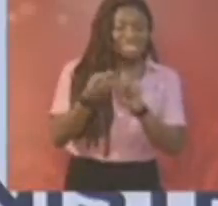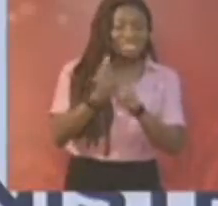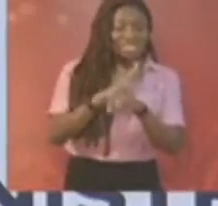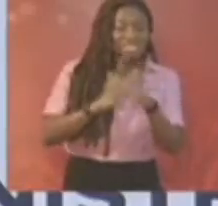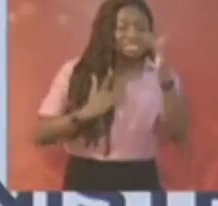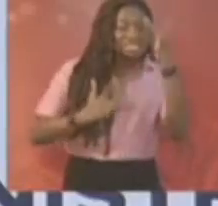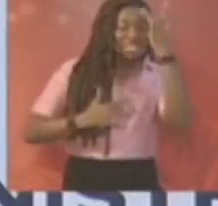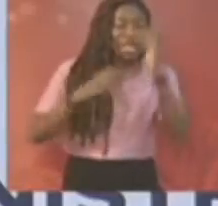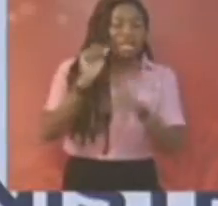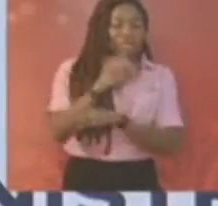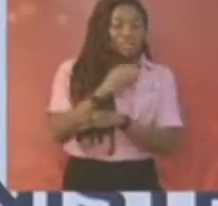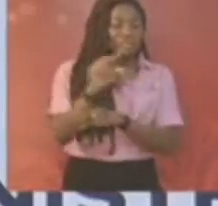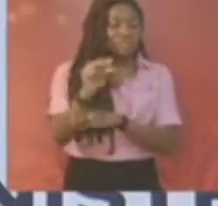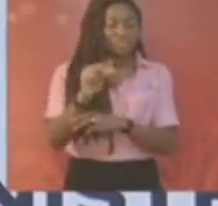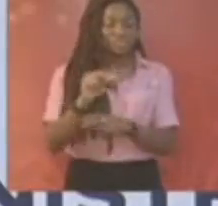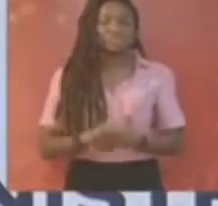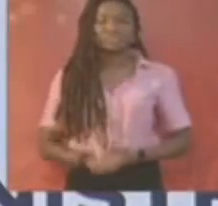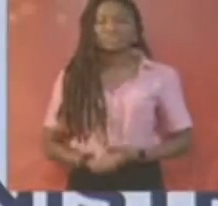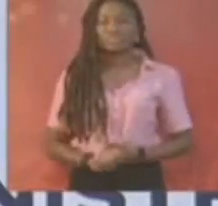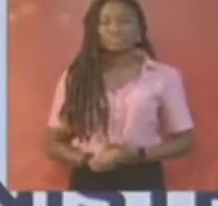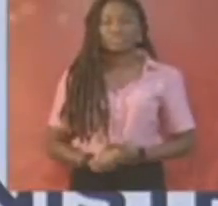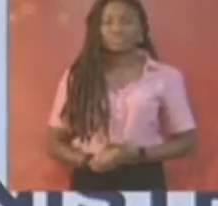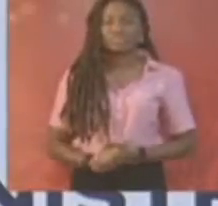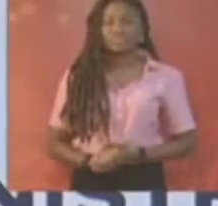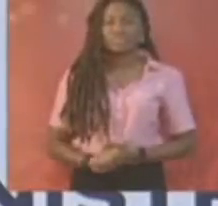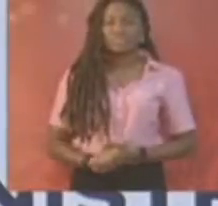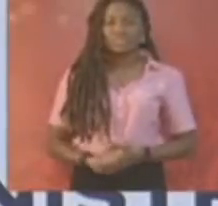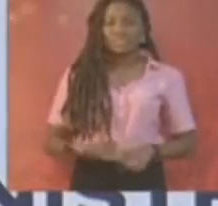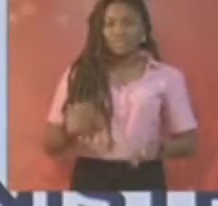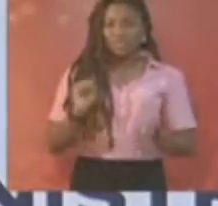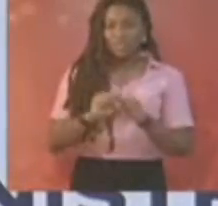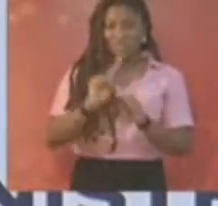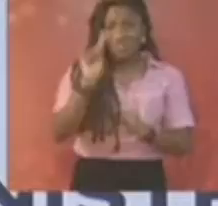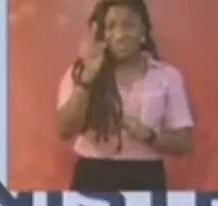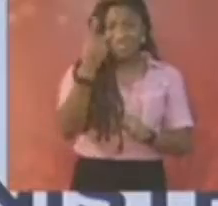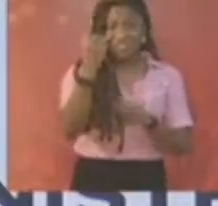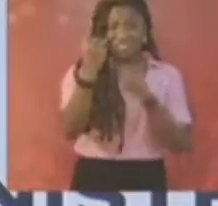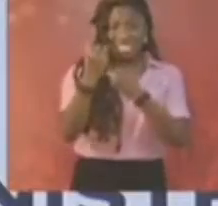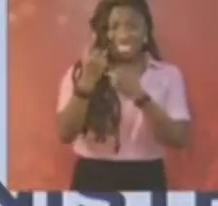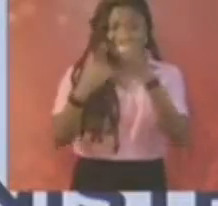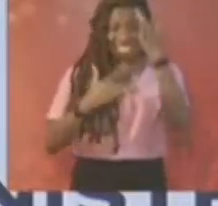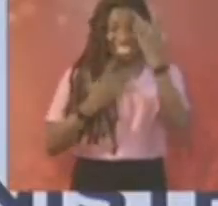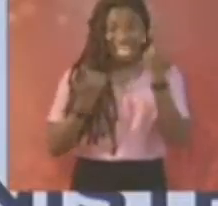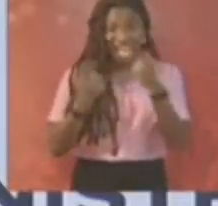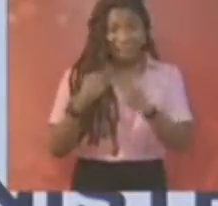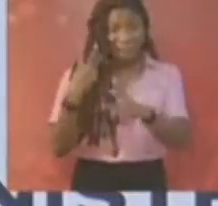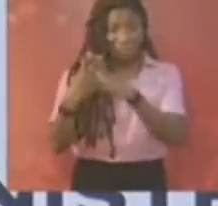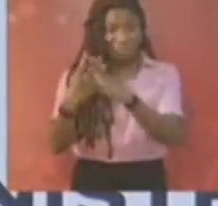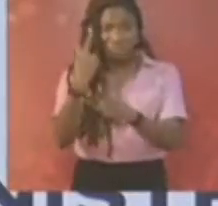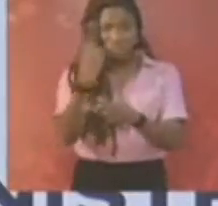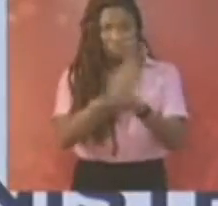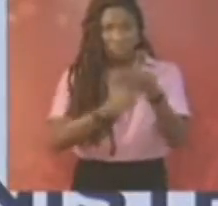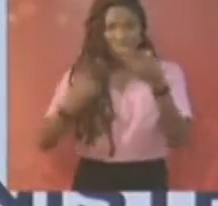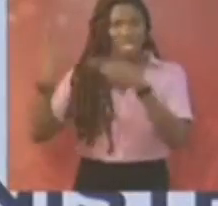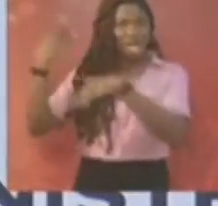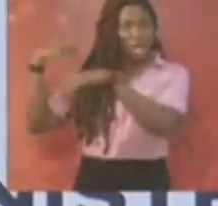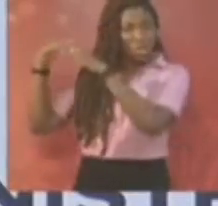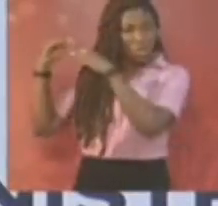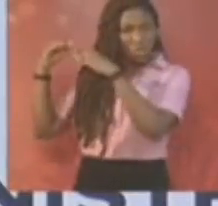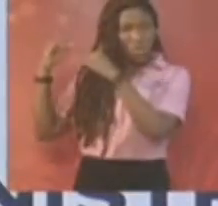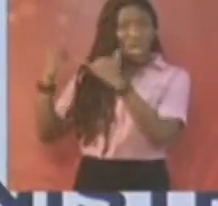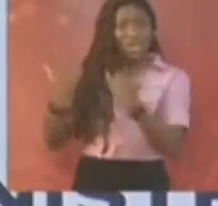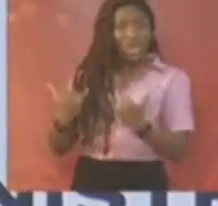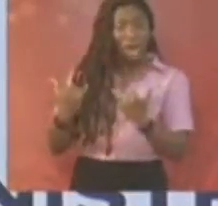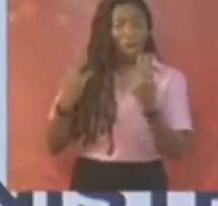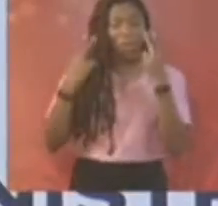the first of the cases would have occurred at least 2 weeks ago, and the monitoring really now